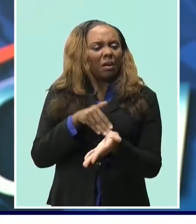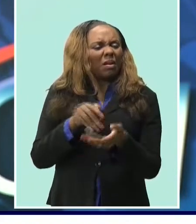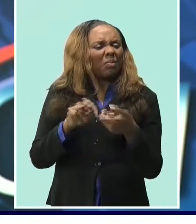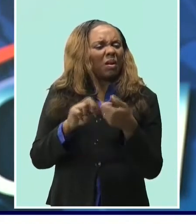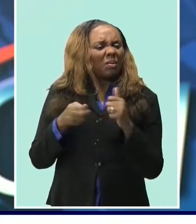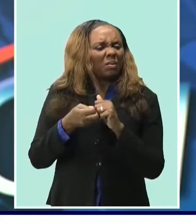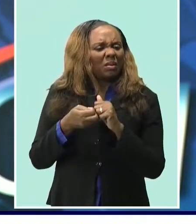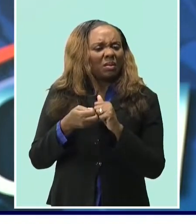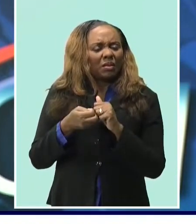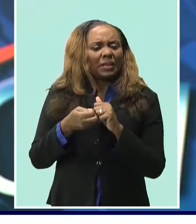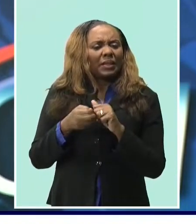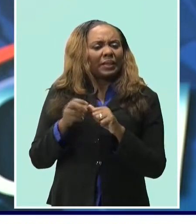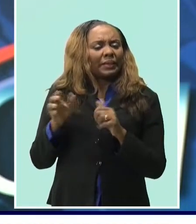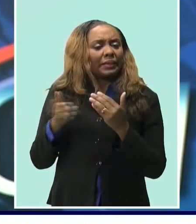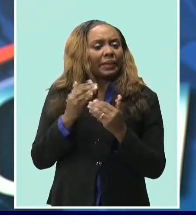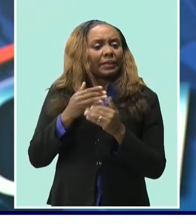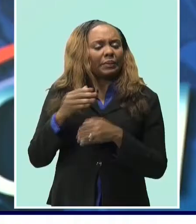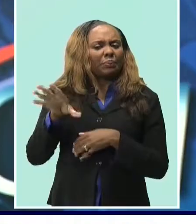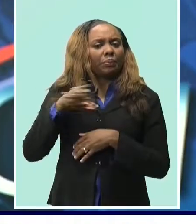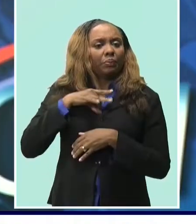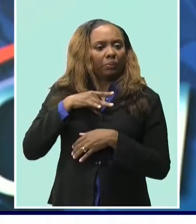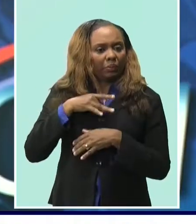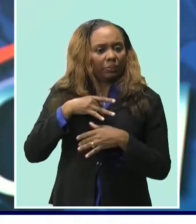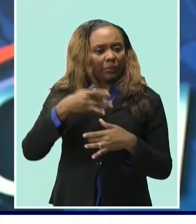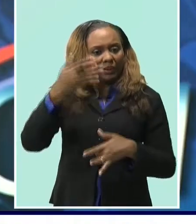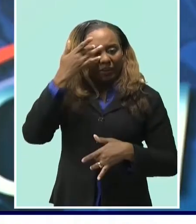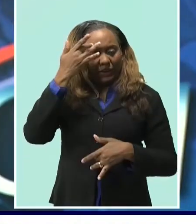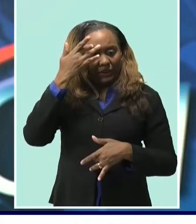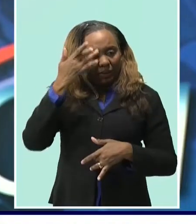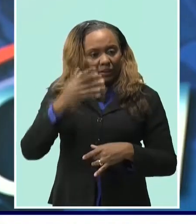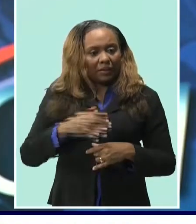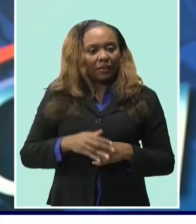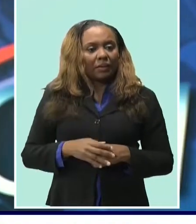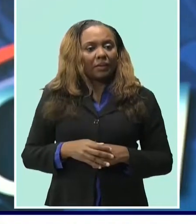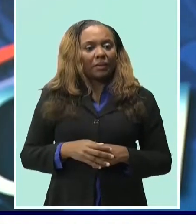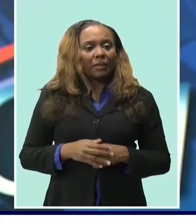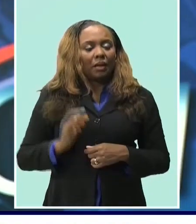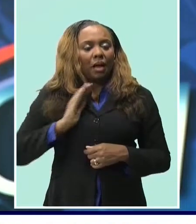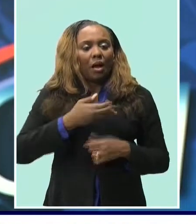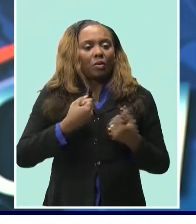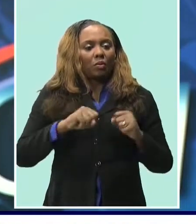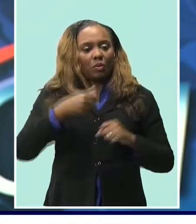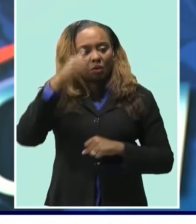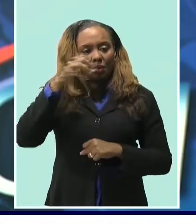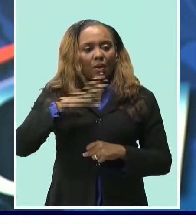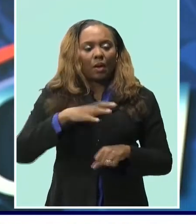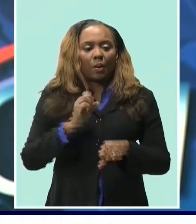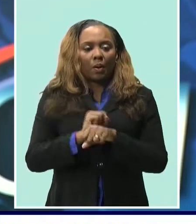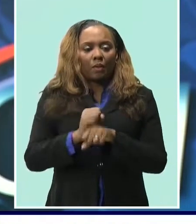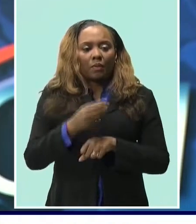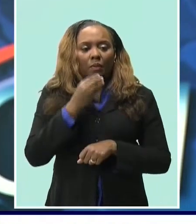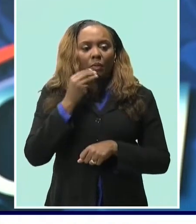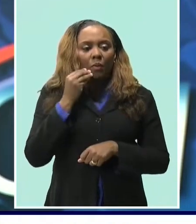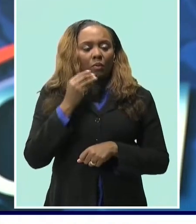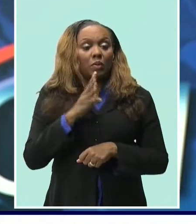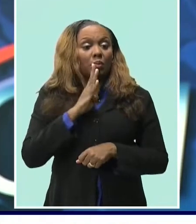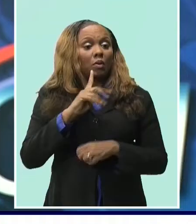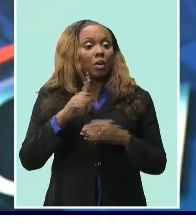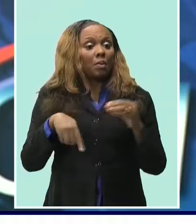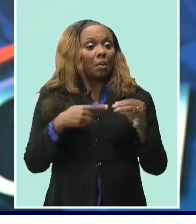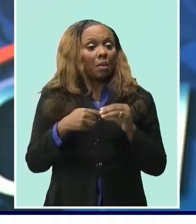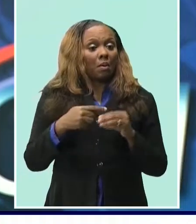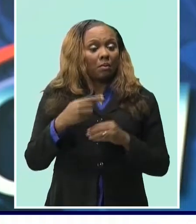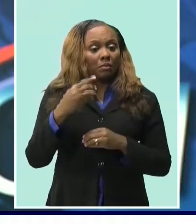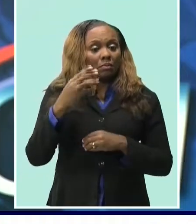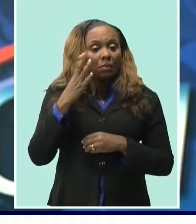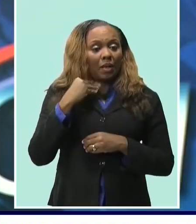that make them more susceptible to the virus. Well, our sports editor, Sean Green, is among those working from home, and he spoke with me